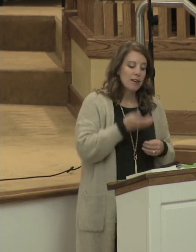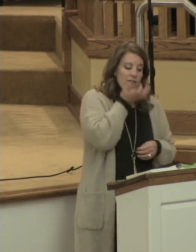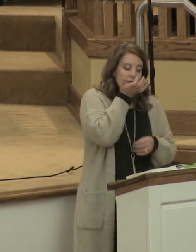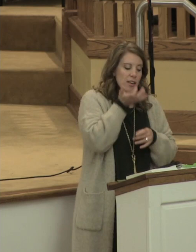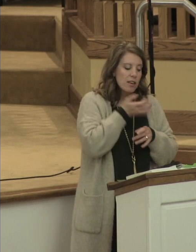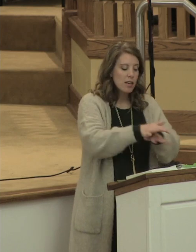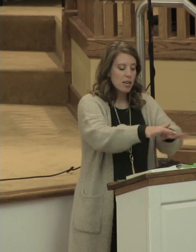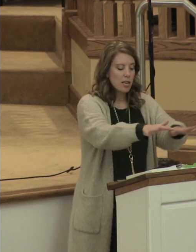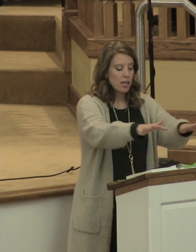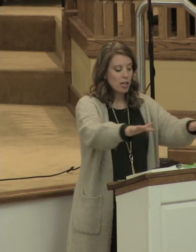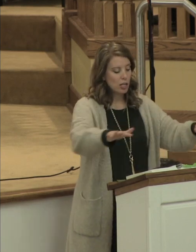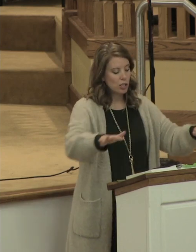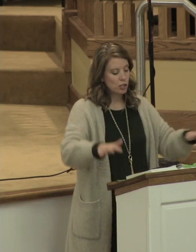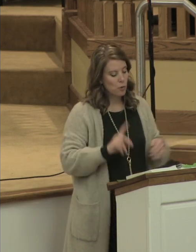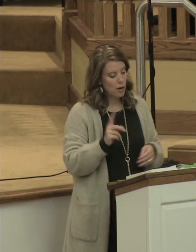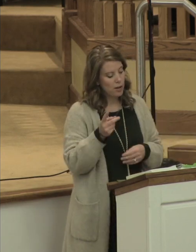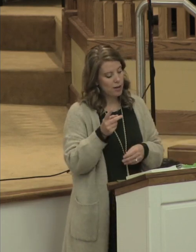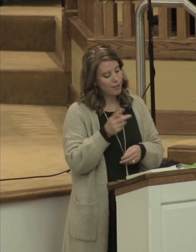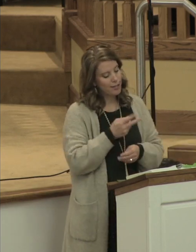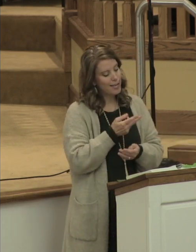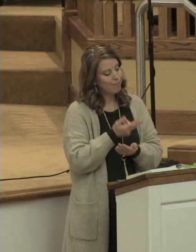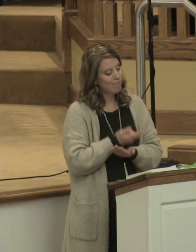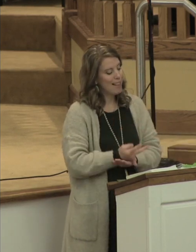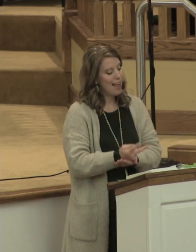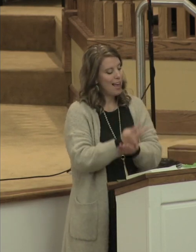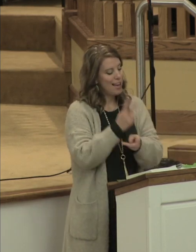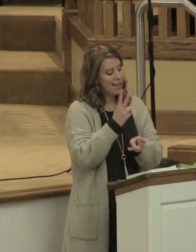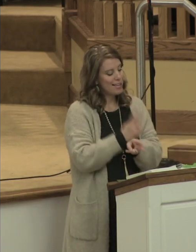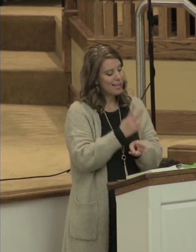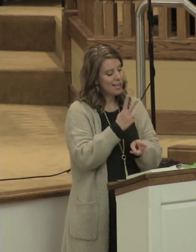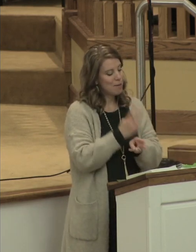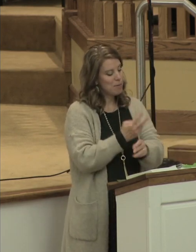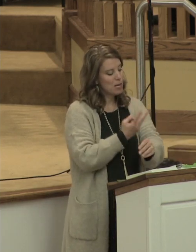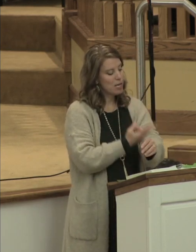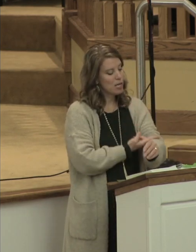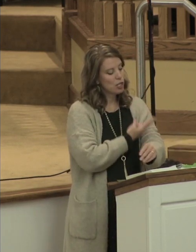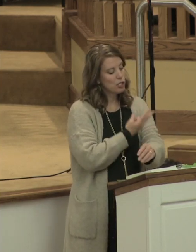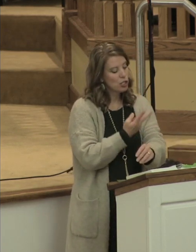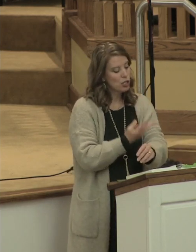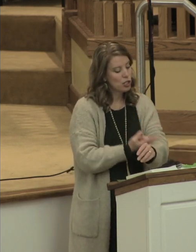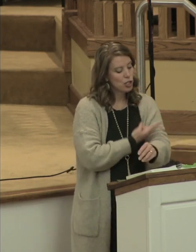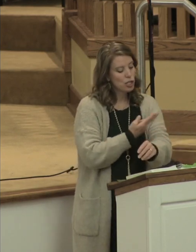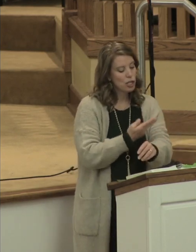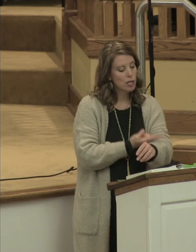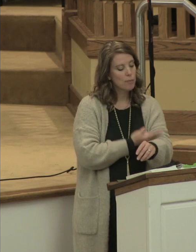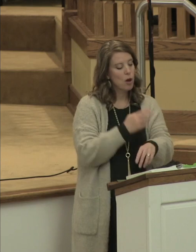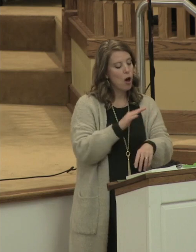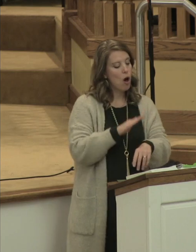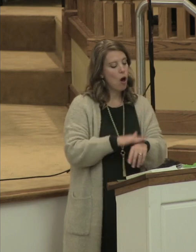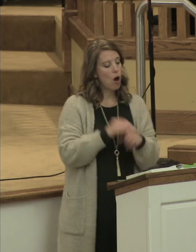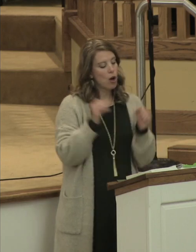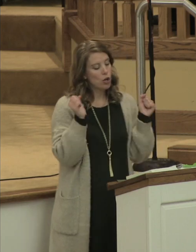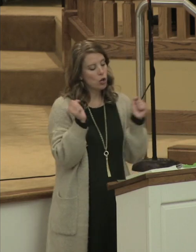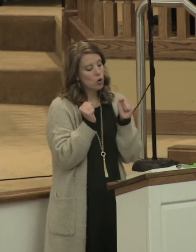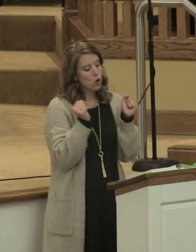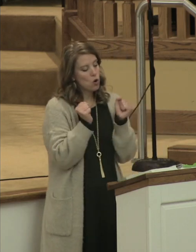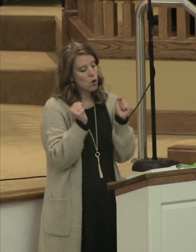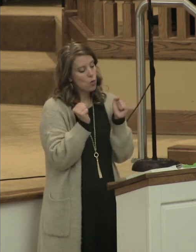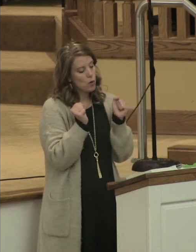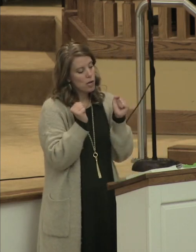in fields where they lay keeping their sheep on